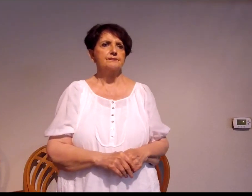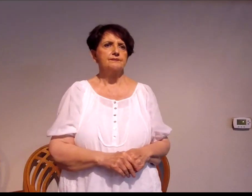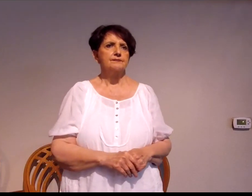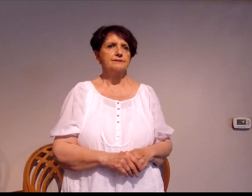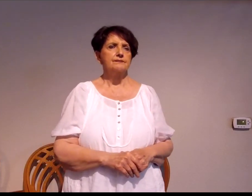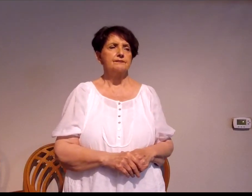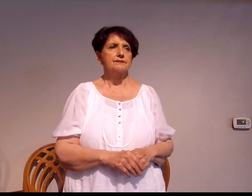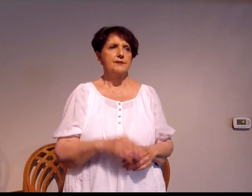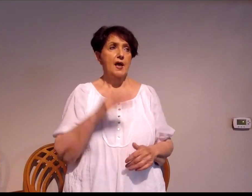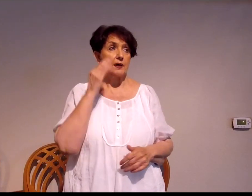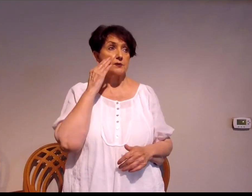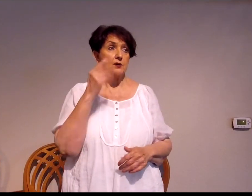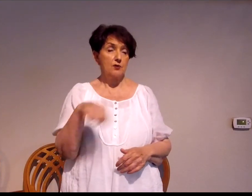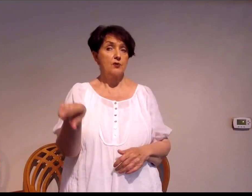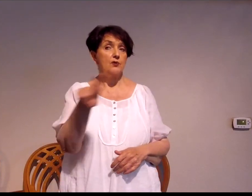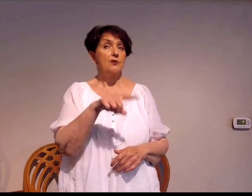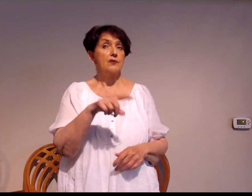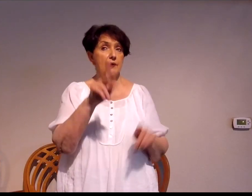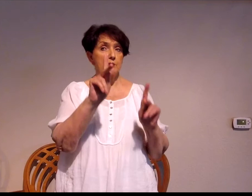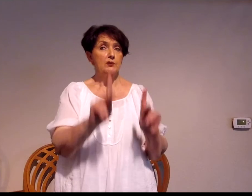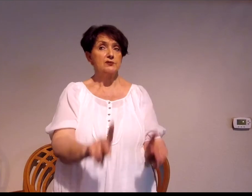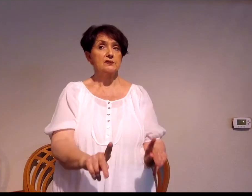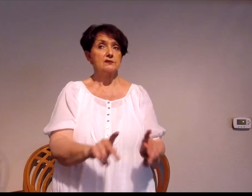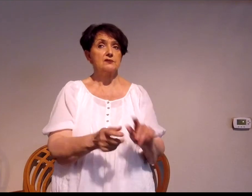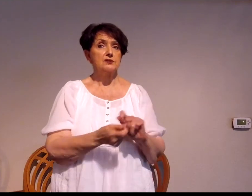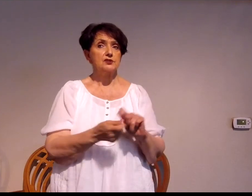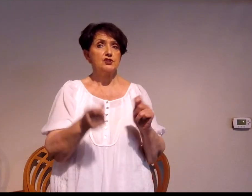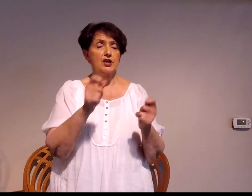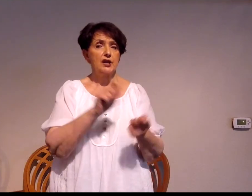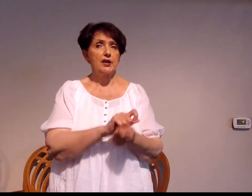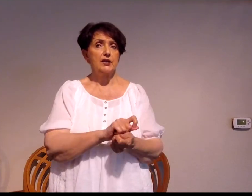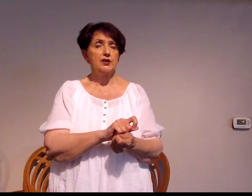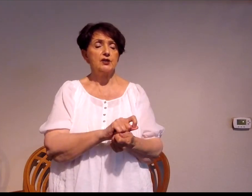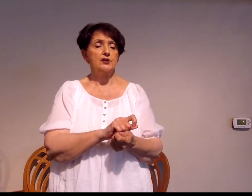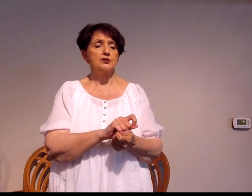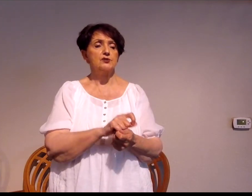And I know you're that person. To change